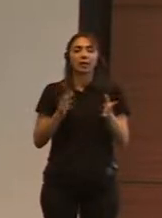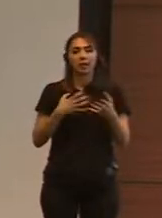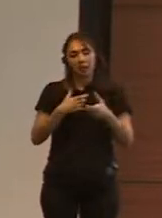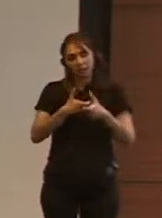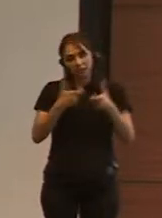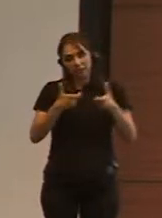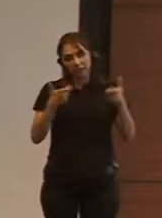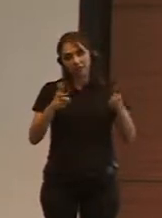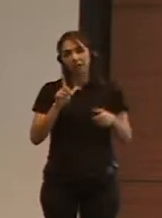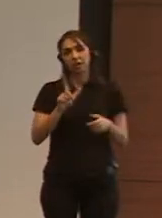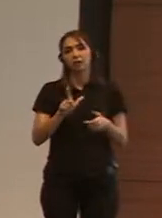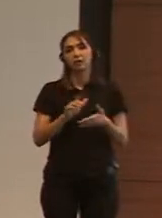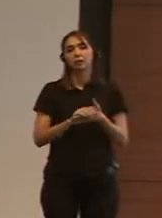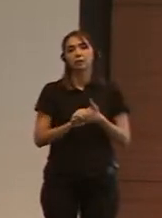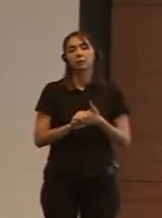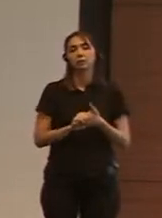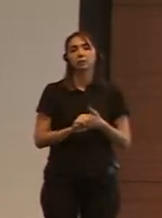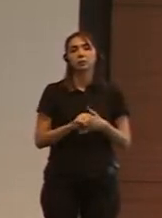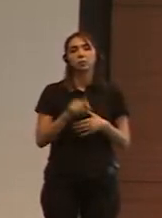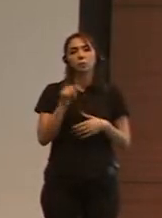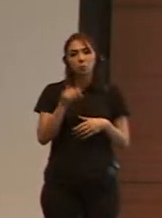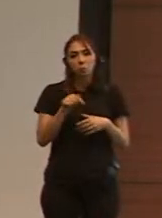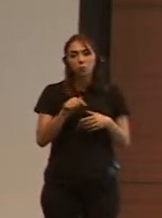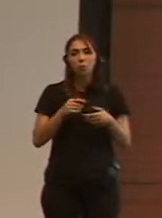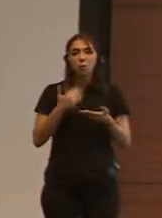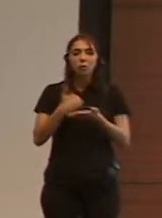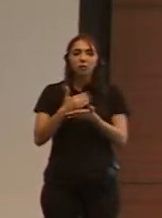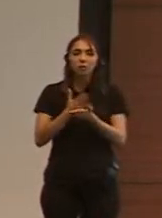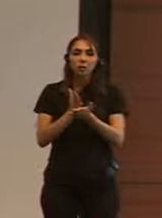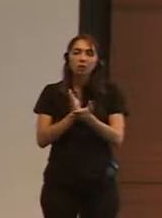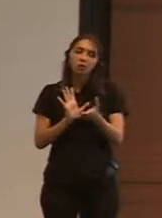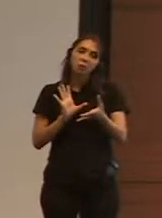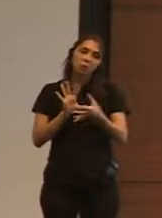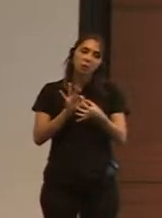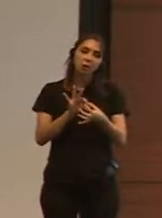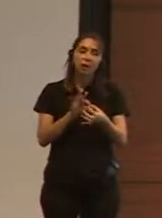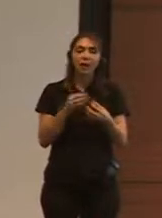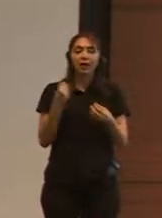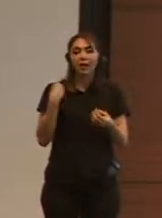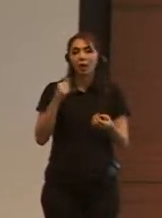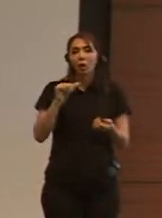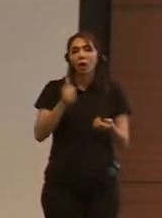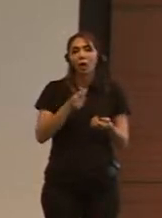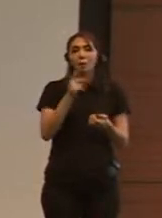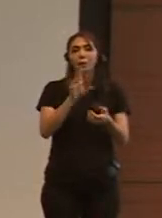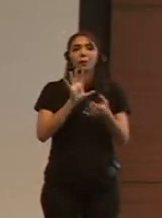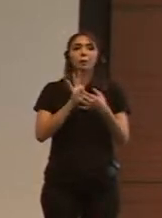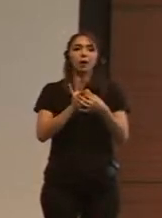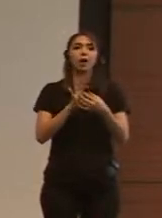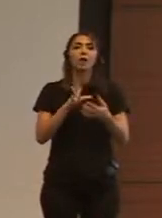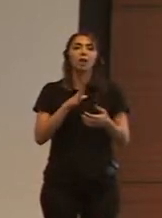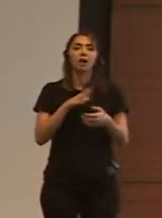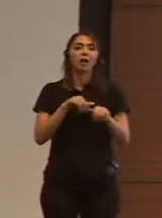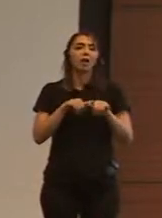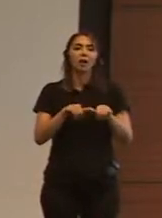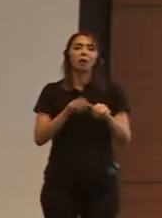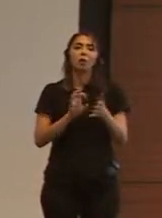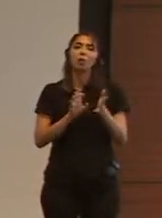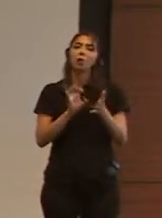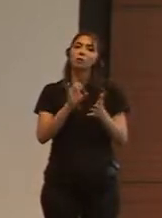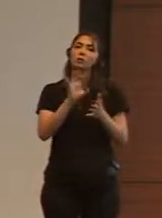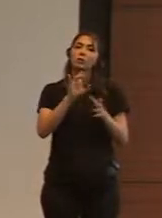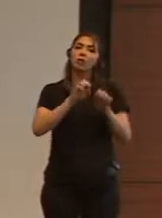being intelligent and hard working and it is creativity and benevolence